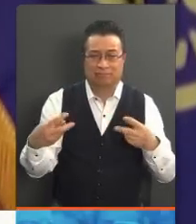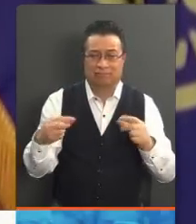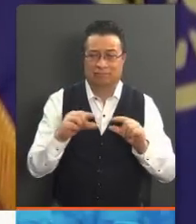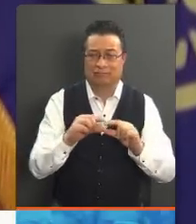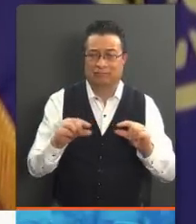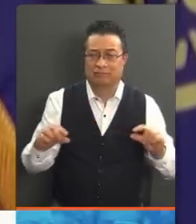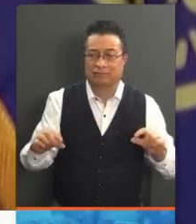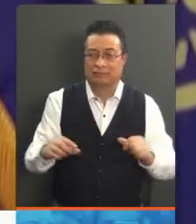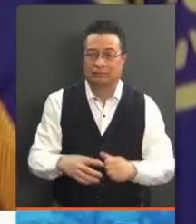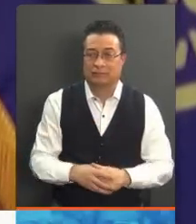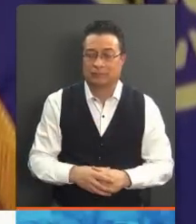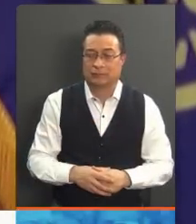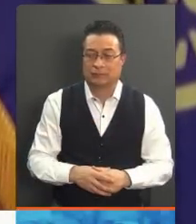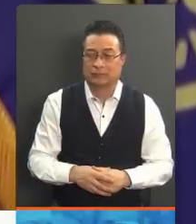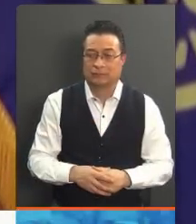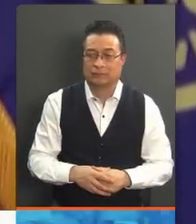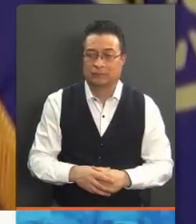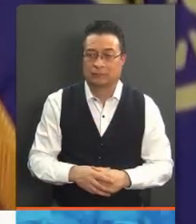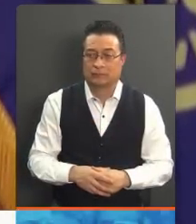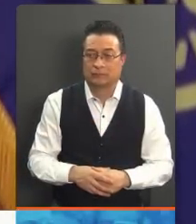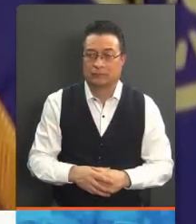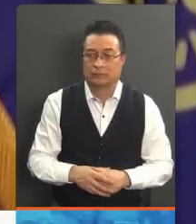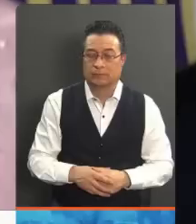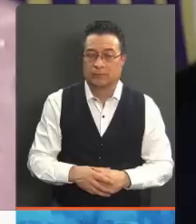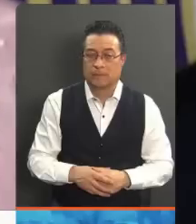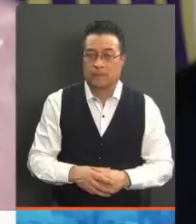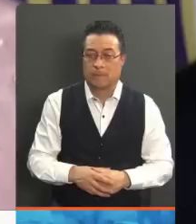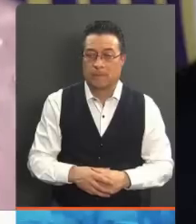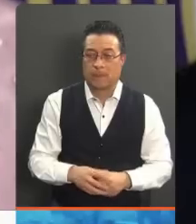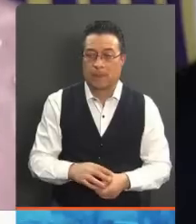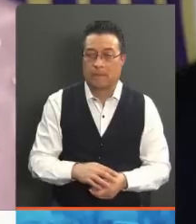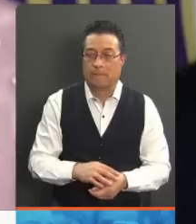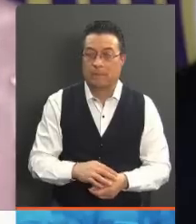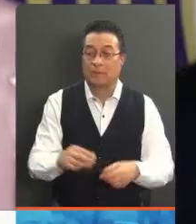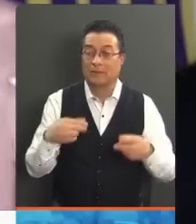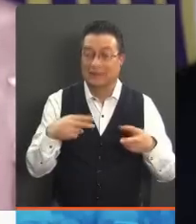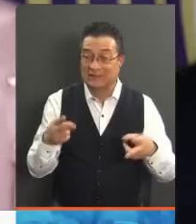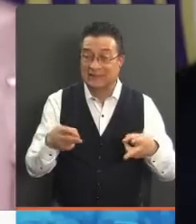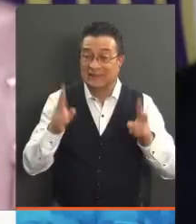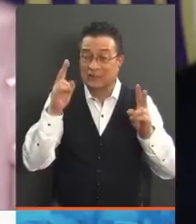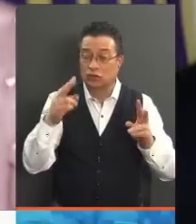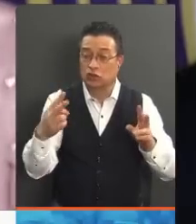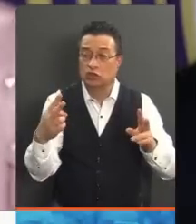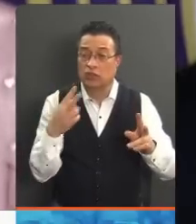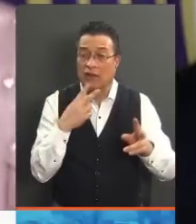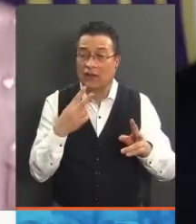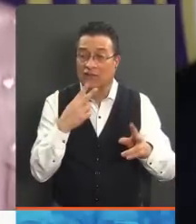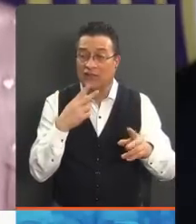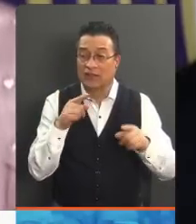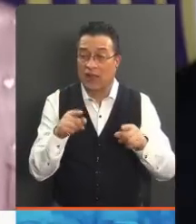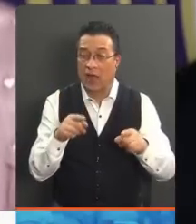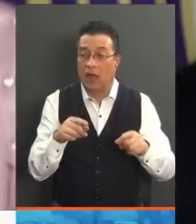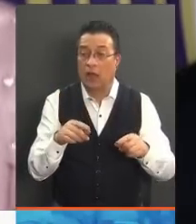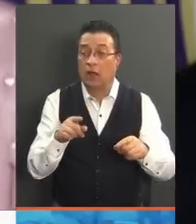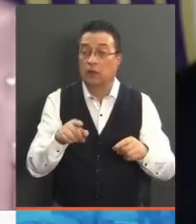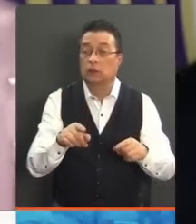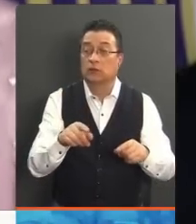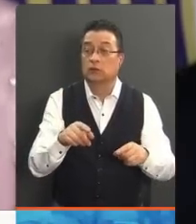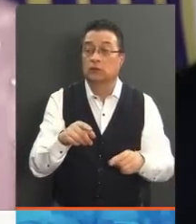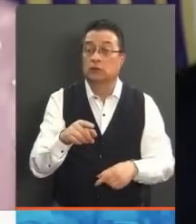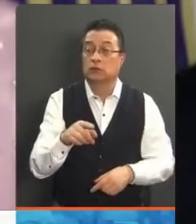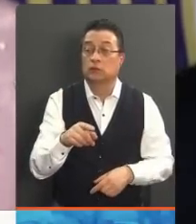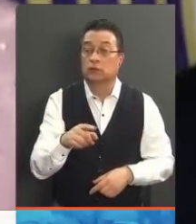that, but that's their goal. The right to life has been vindicated. The